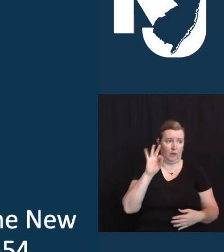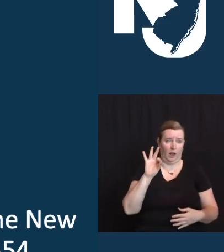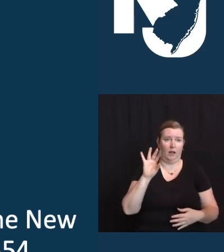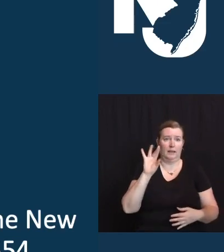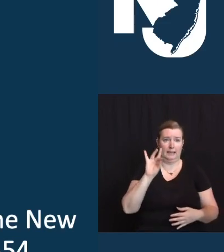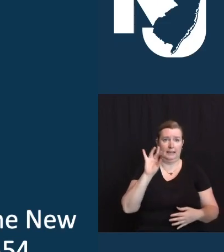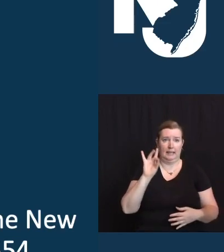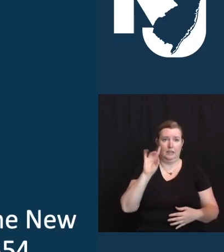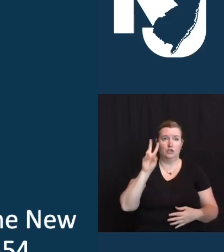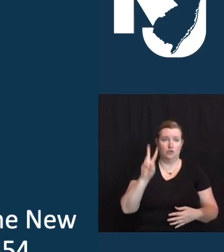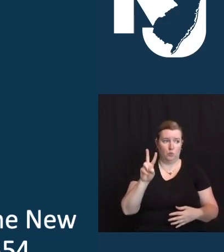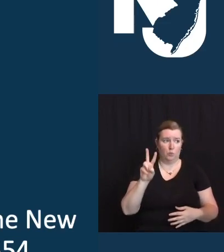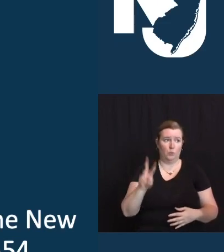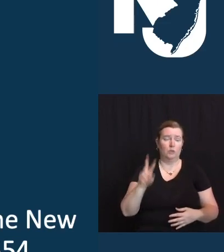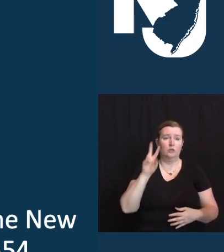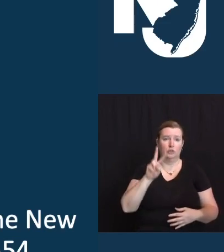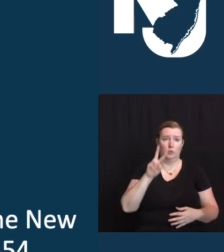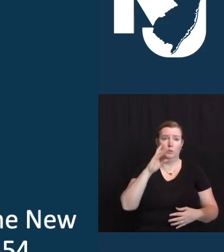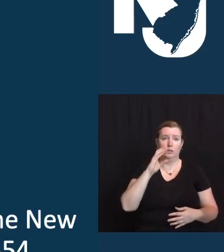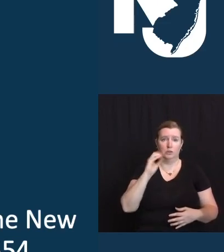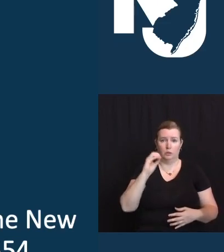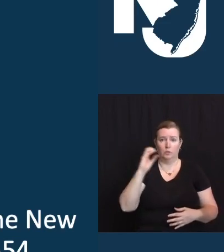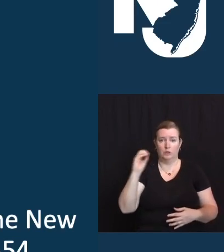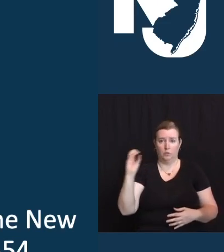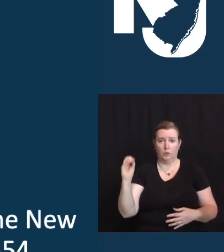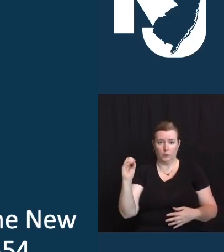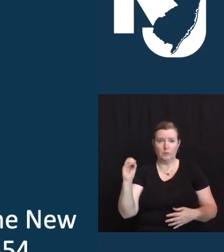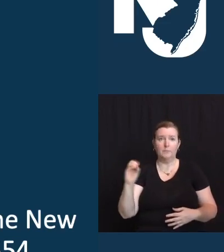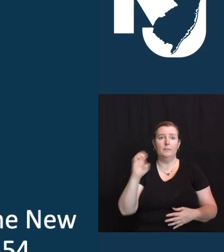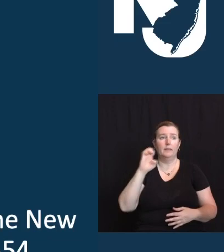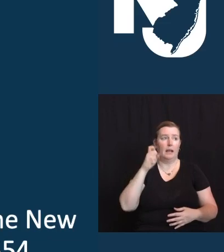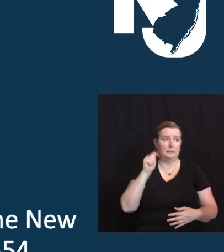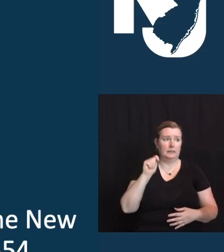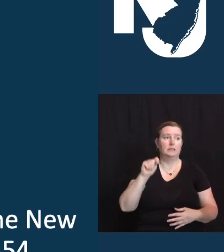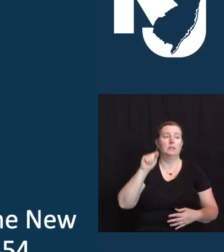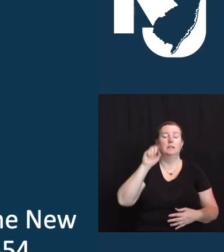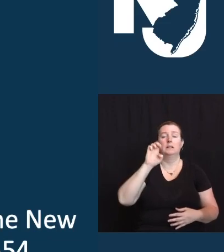609-882-2000, extension 2554. Again, I want to repeat that,